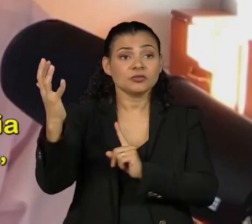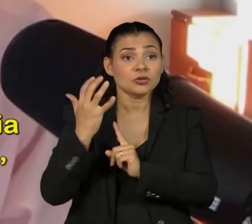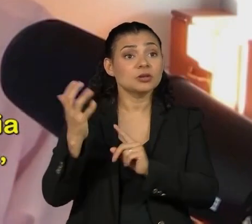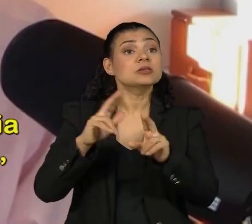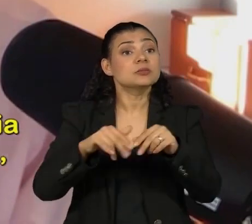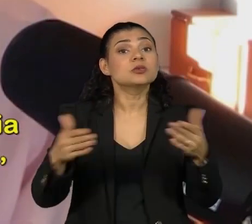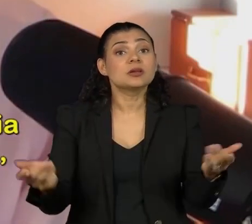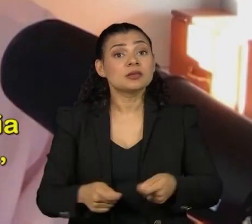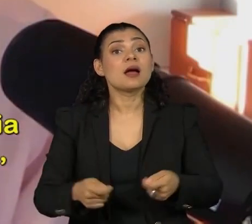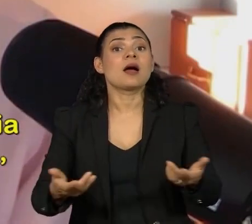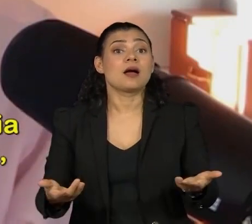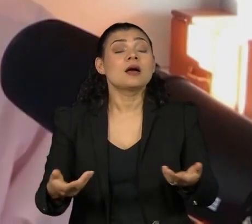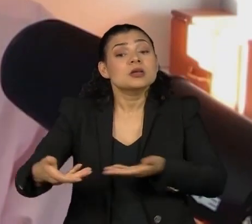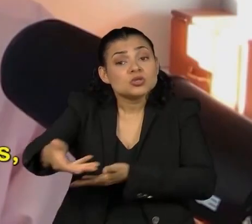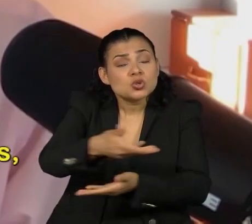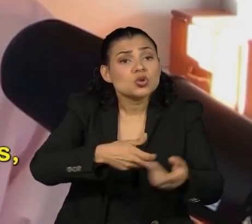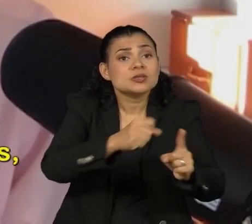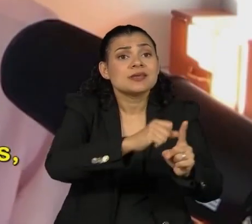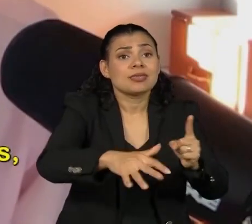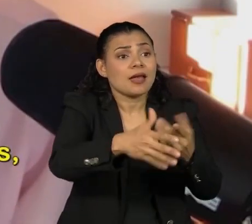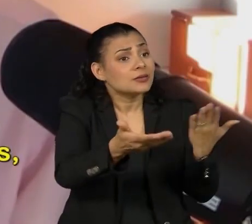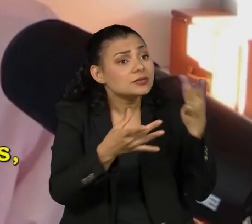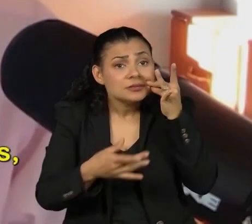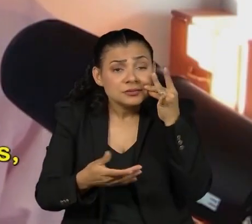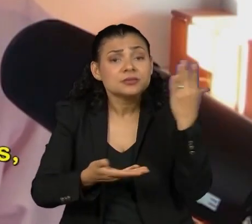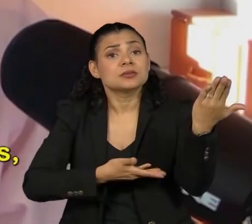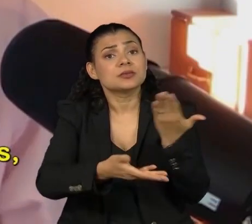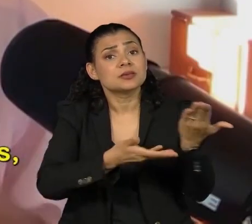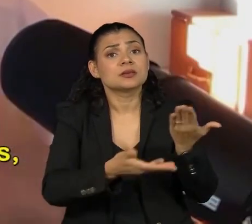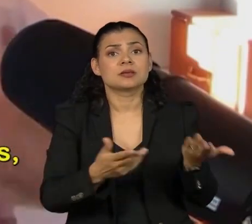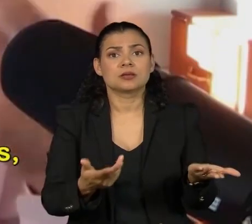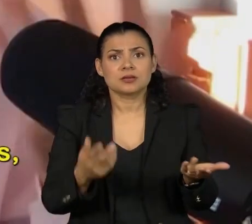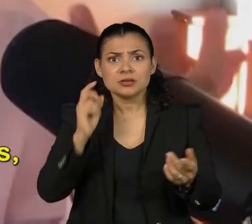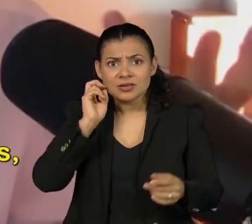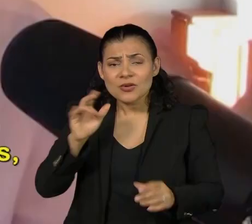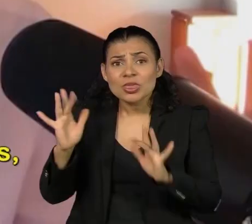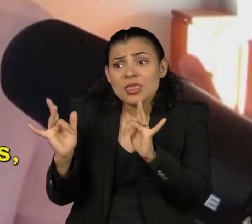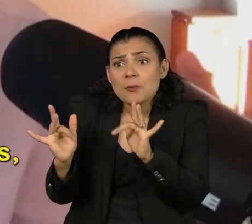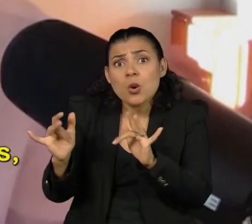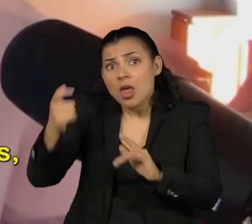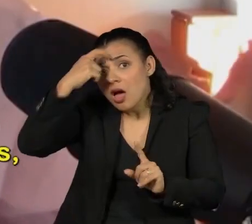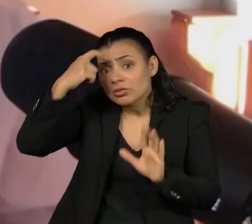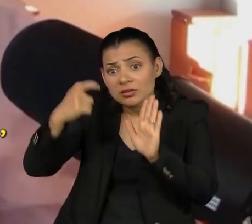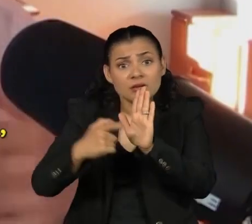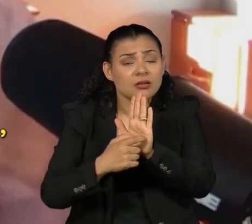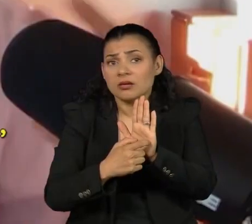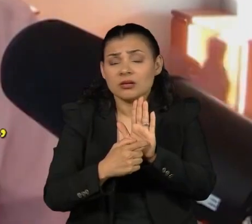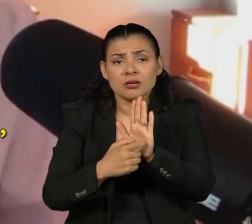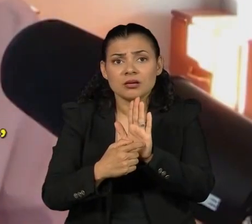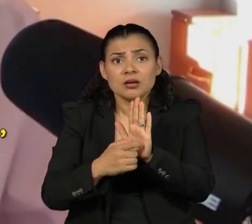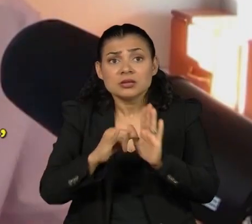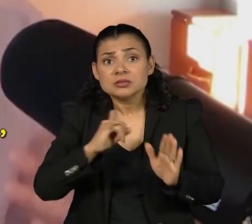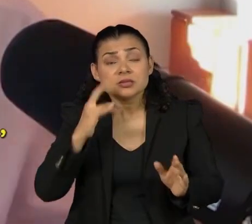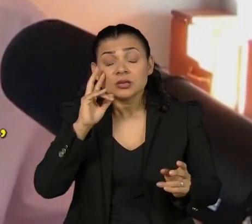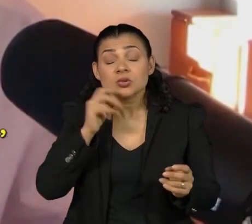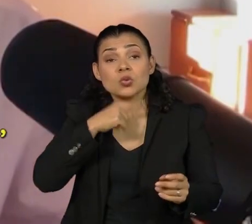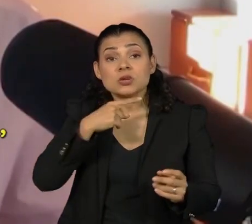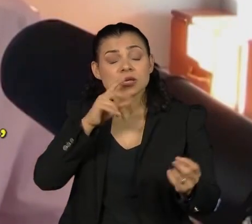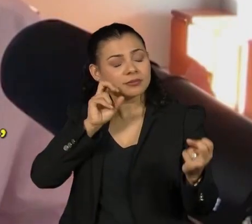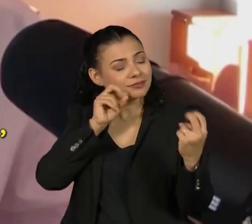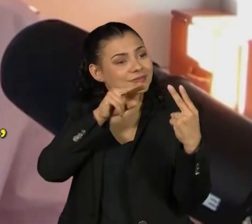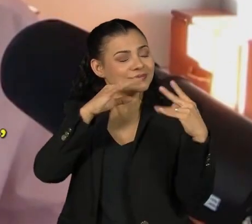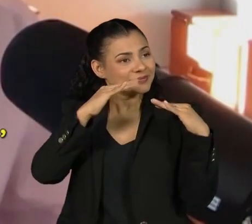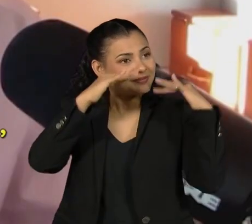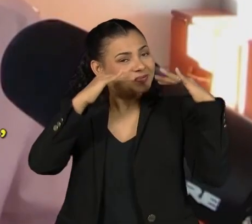especially for boys now, an AI girlfriend. If you can't make eye contact with a girl, you can't flirt, you never learn how,